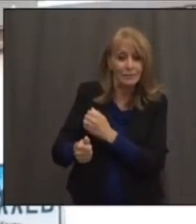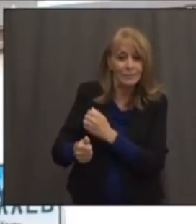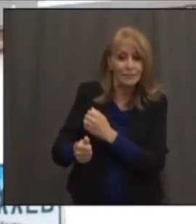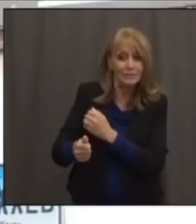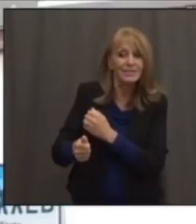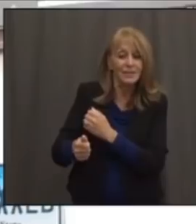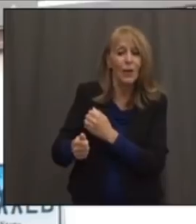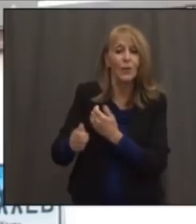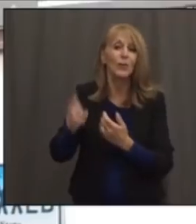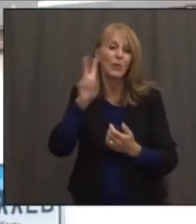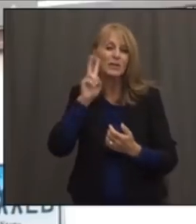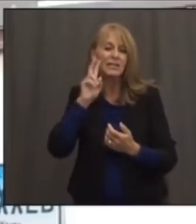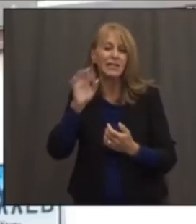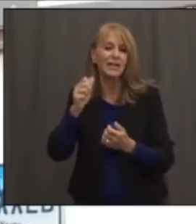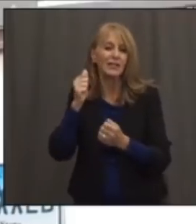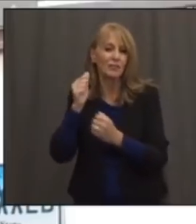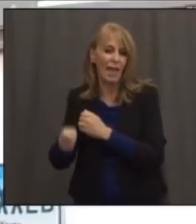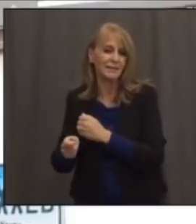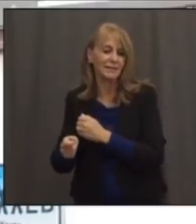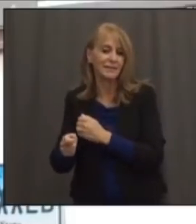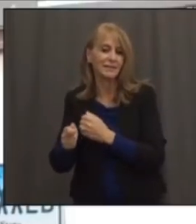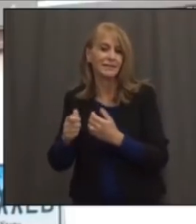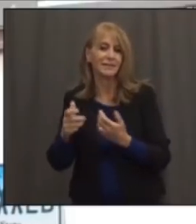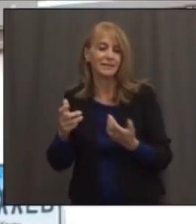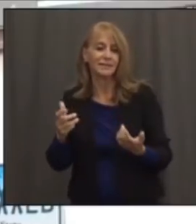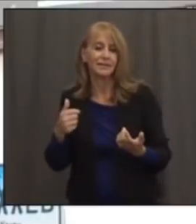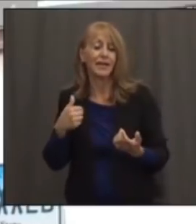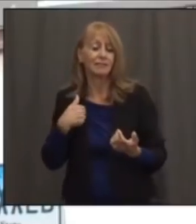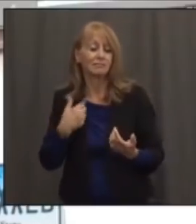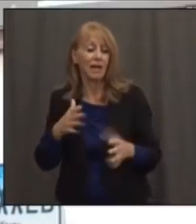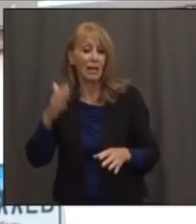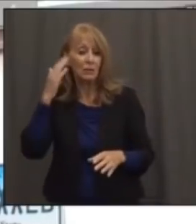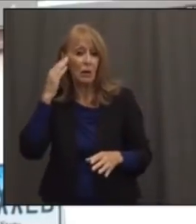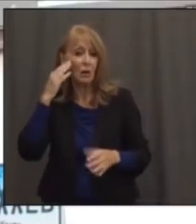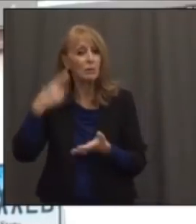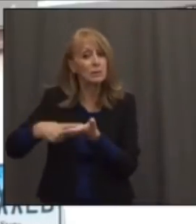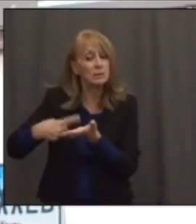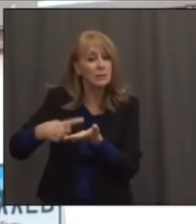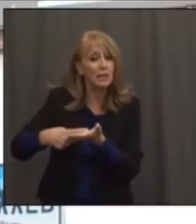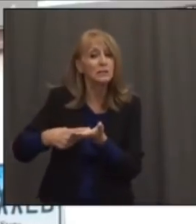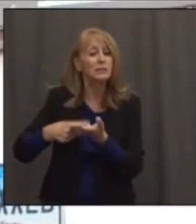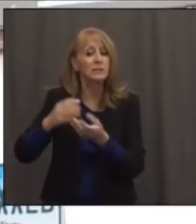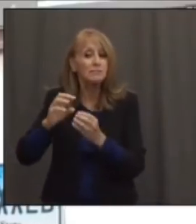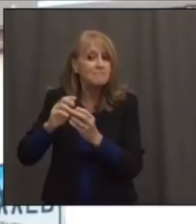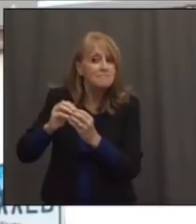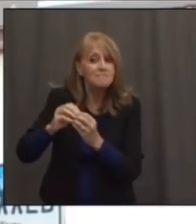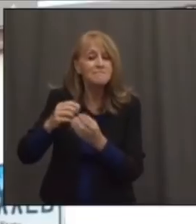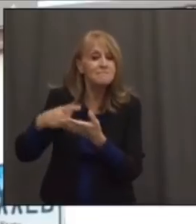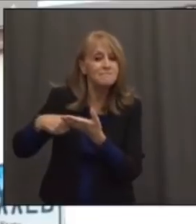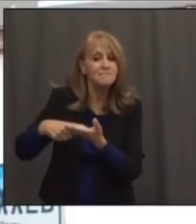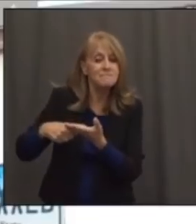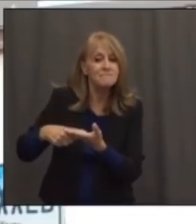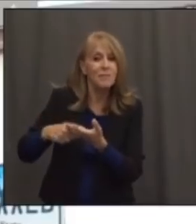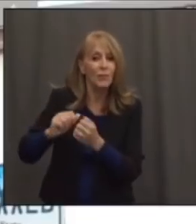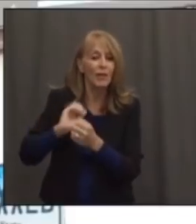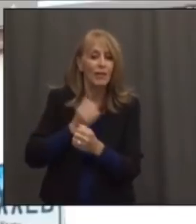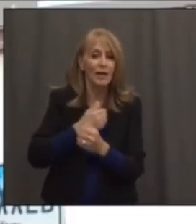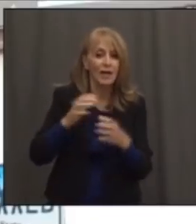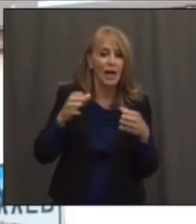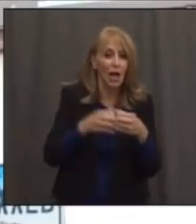weeks left in session, but the time is of the essence. I know the conversations and negotiations led by our negotiating